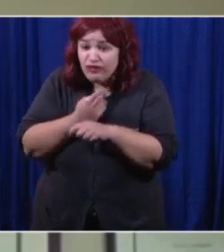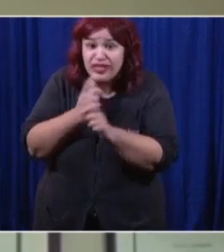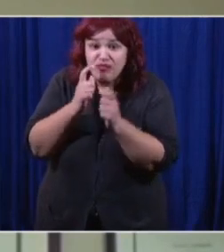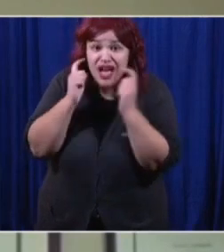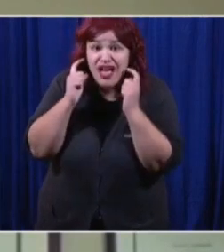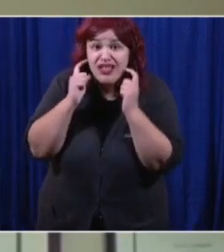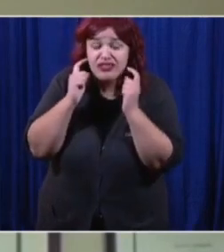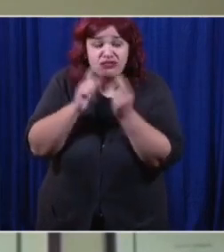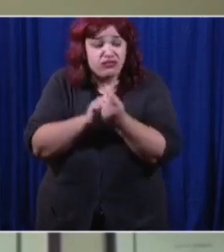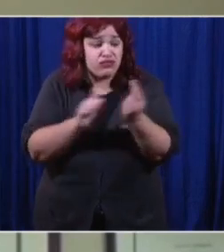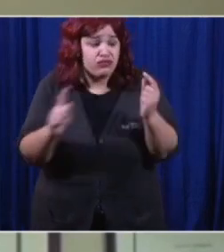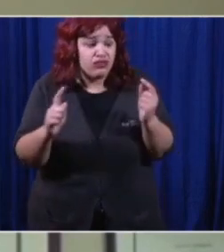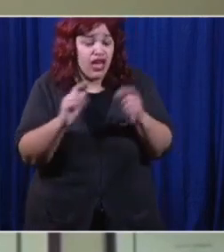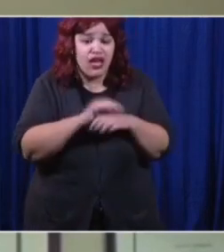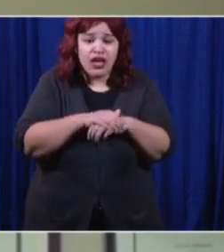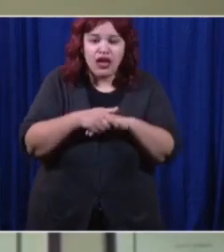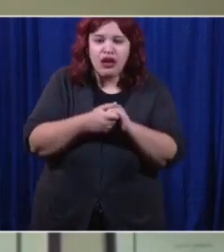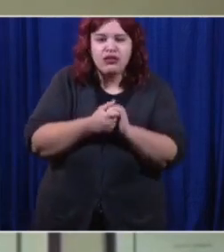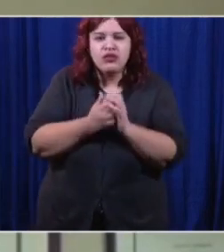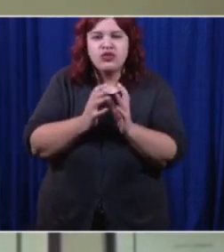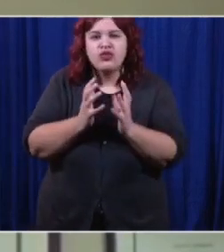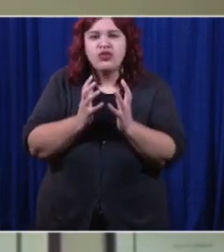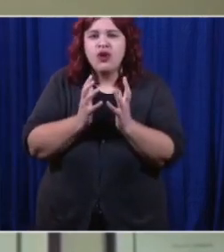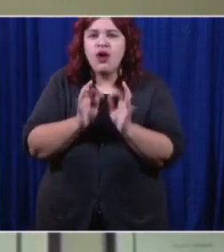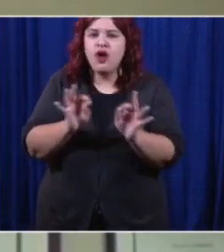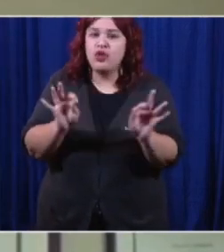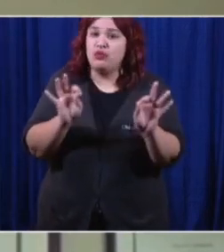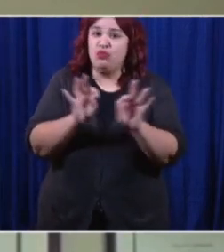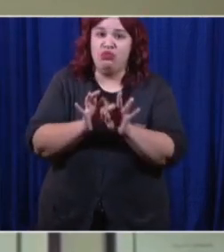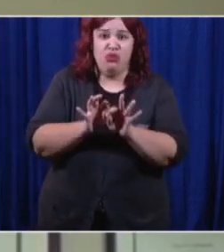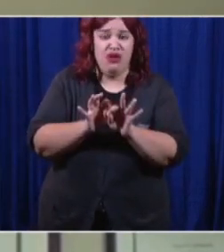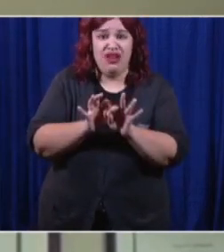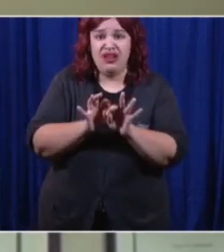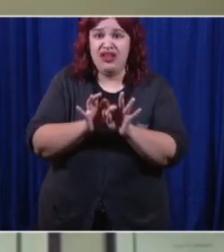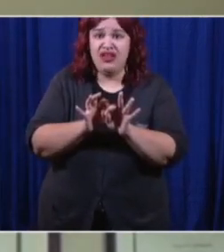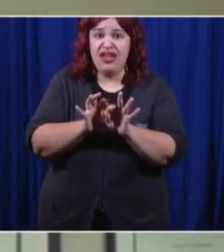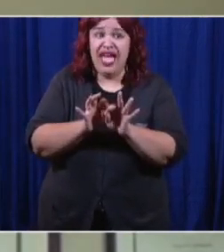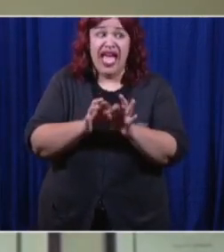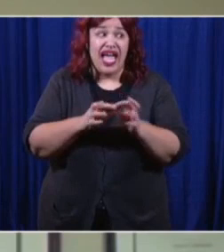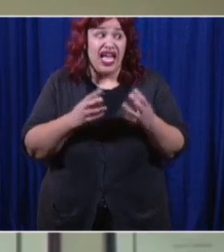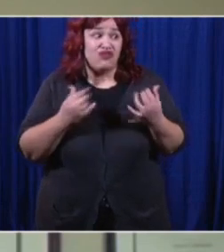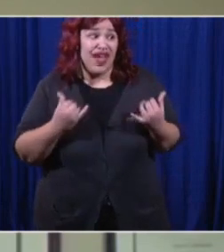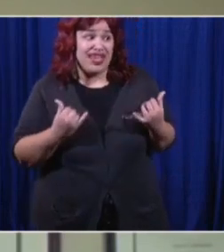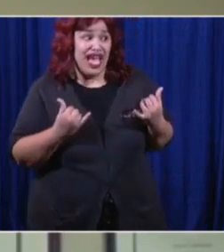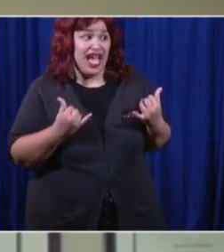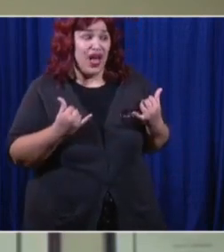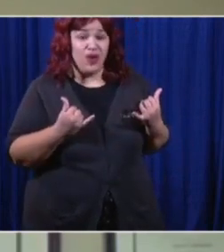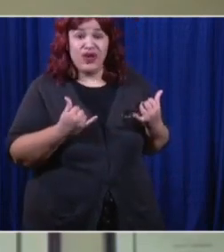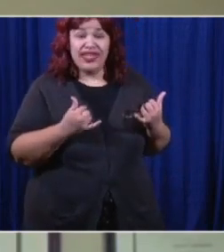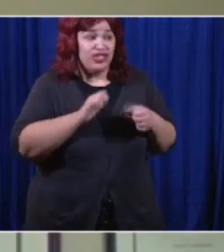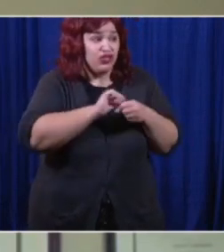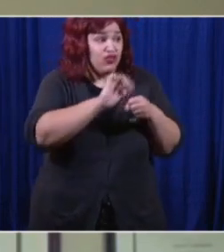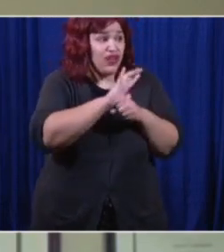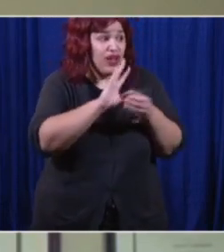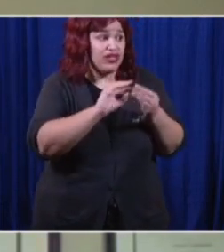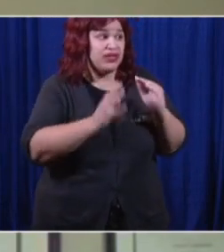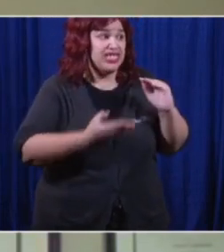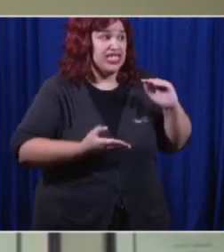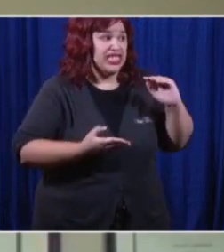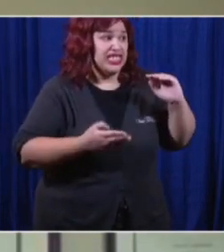them how significant this surge is. The other thing is that